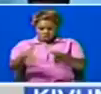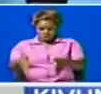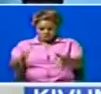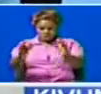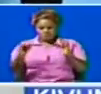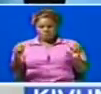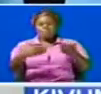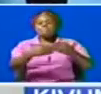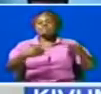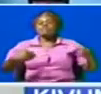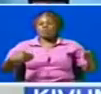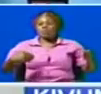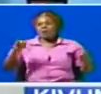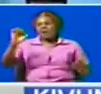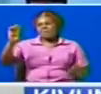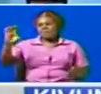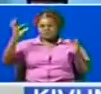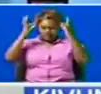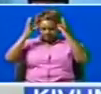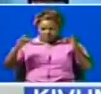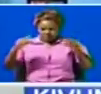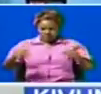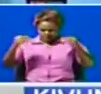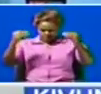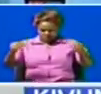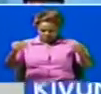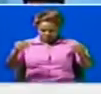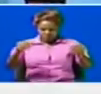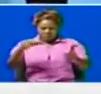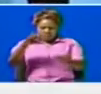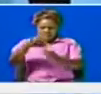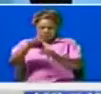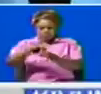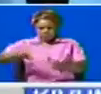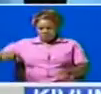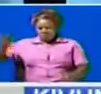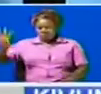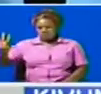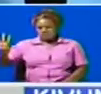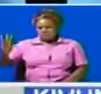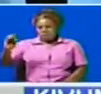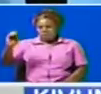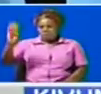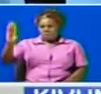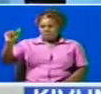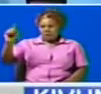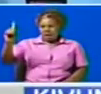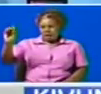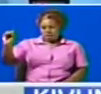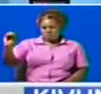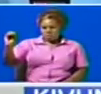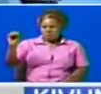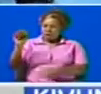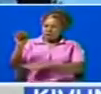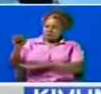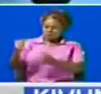that was before the IEBC decided to postpone the election in the four counties tomorrow. Okoth Obado trying to call out